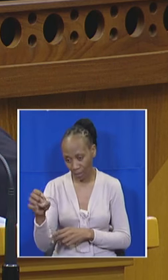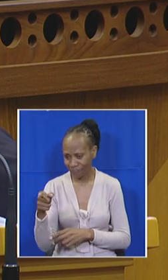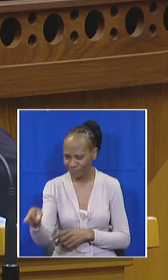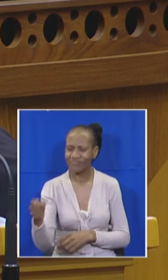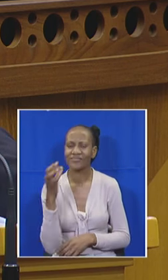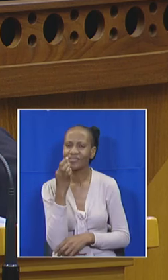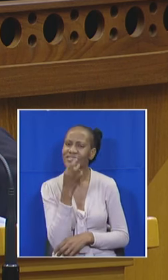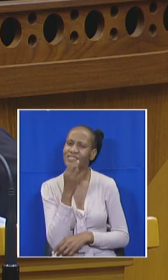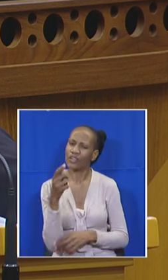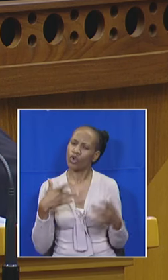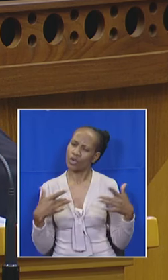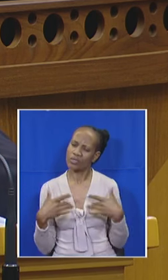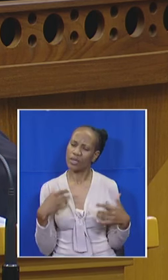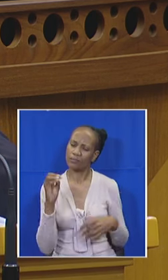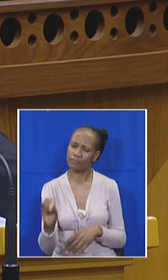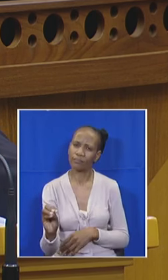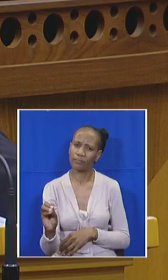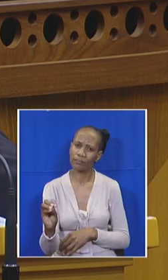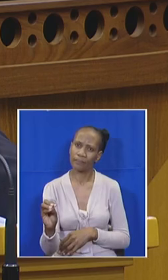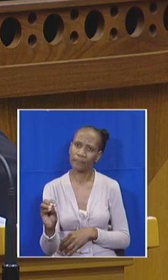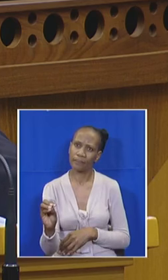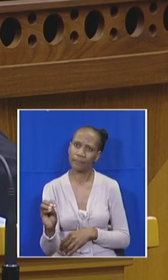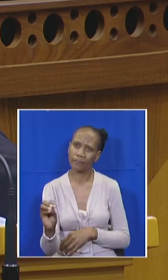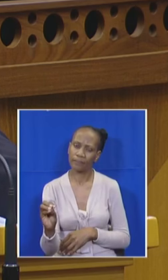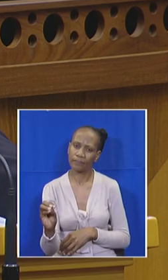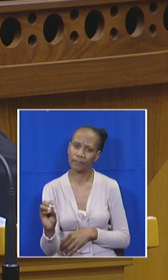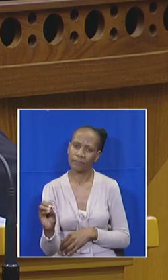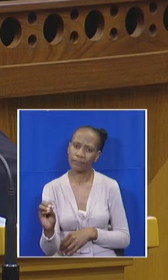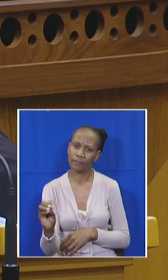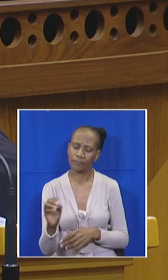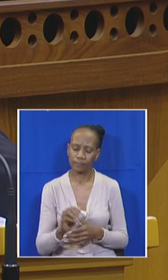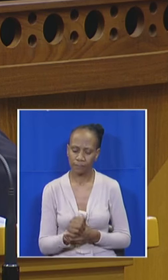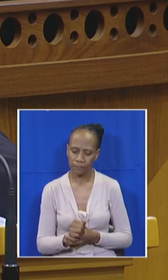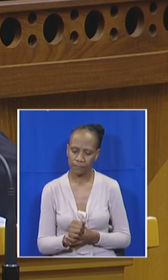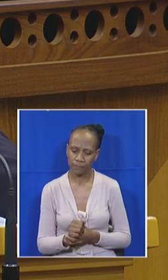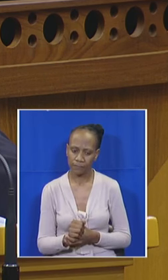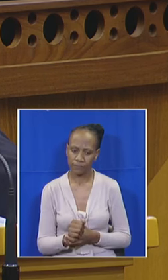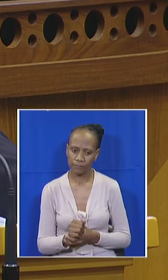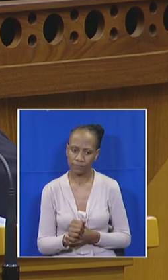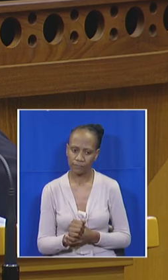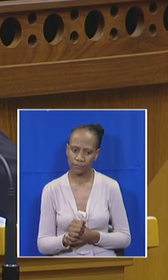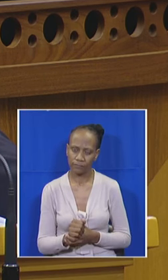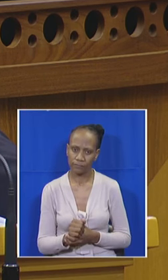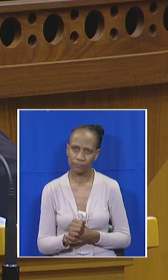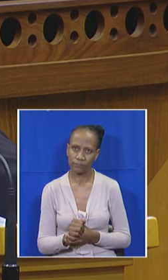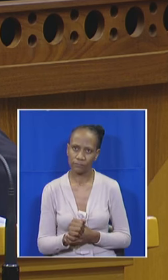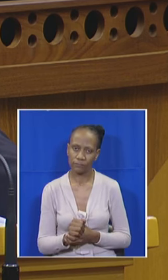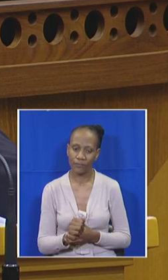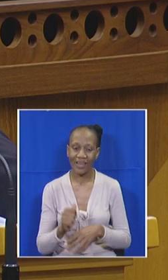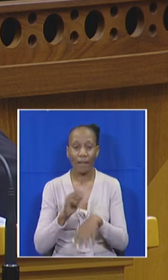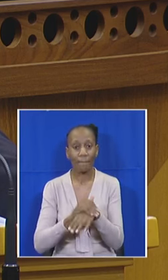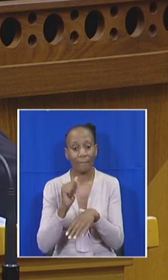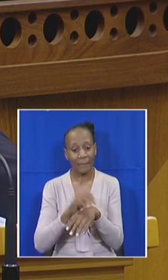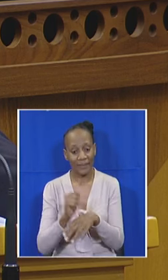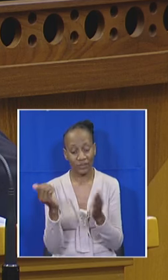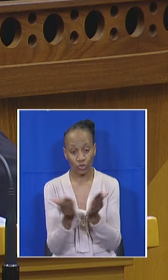raised concern about the pace of the replacement of MAD schools.